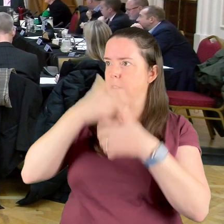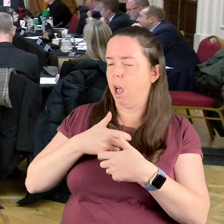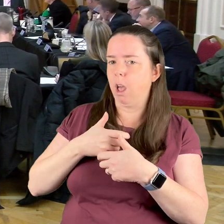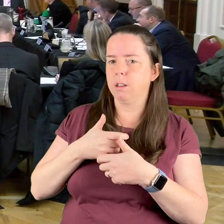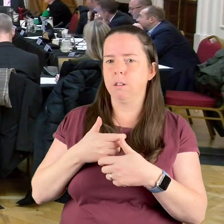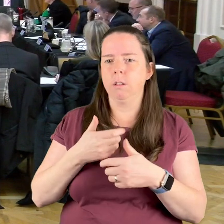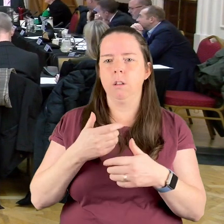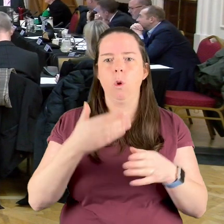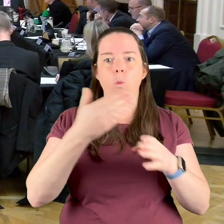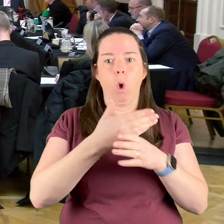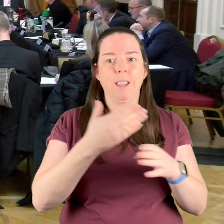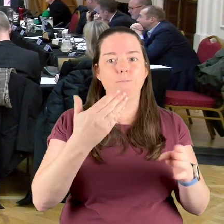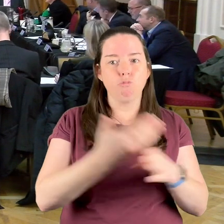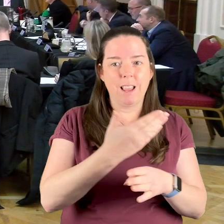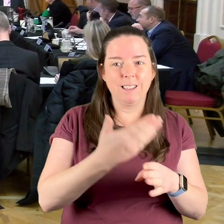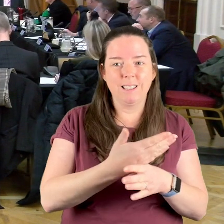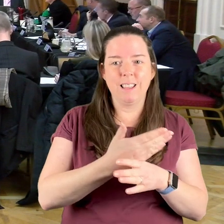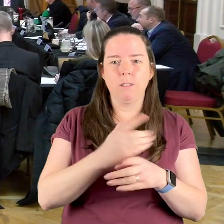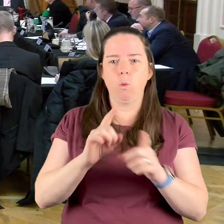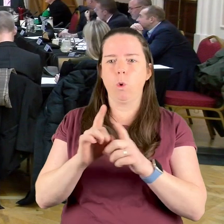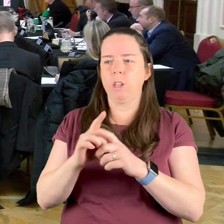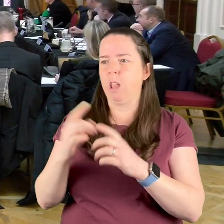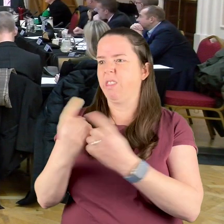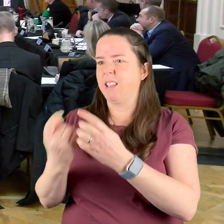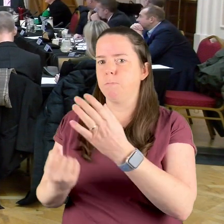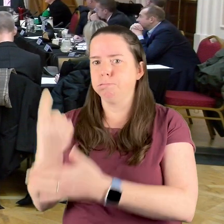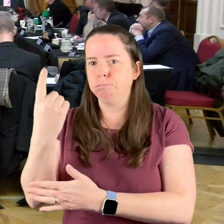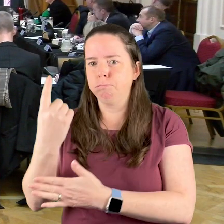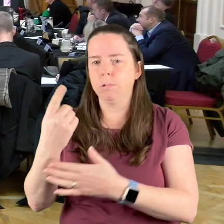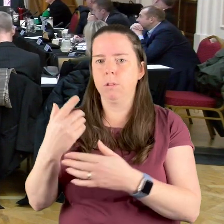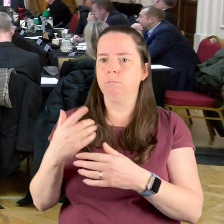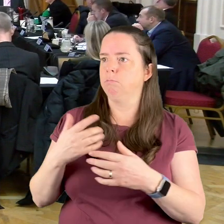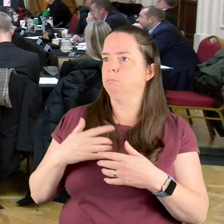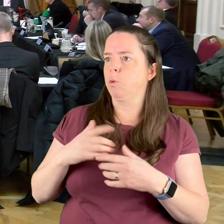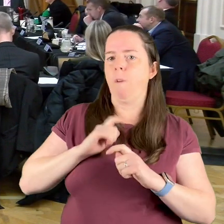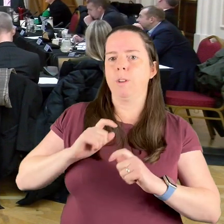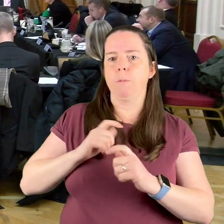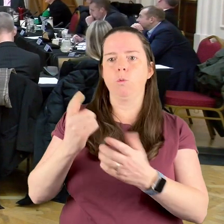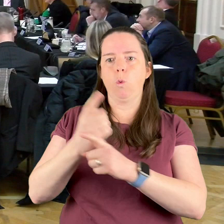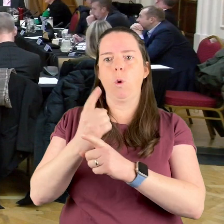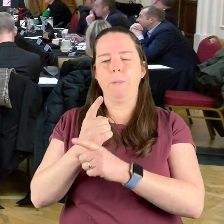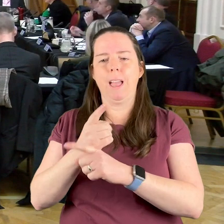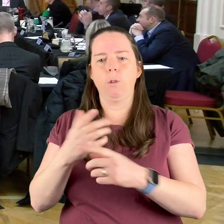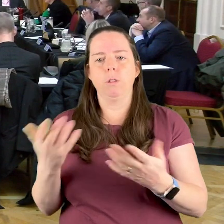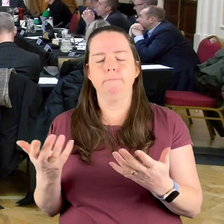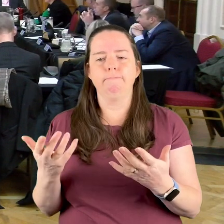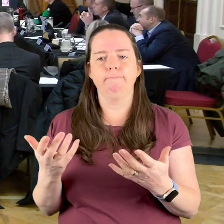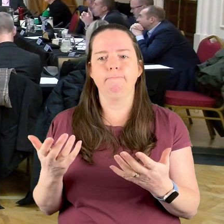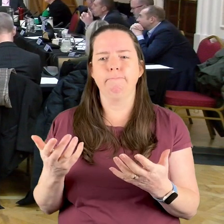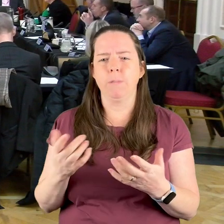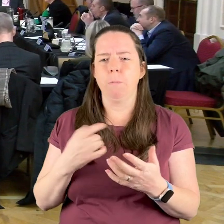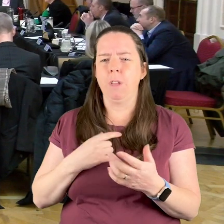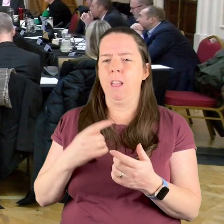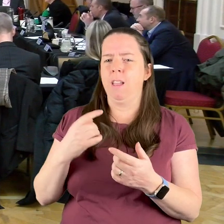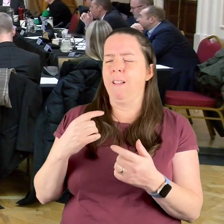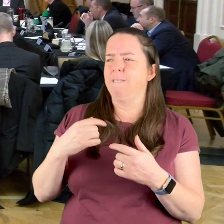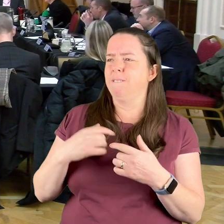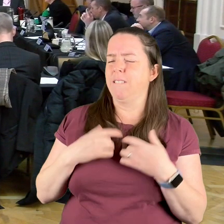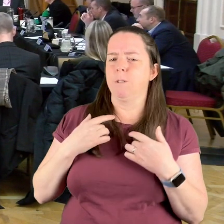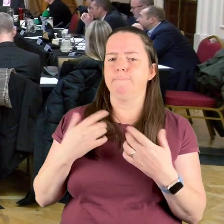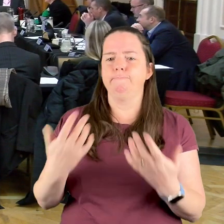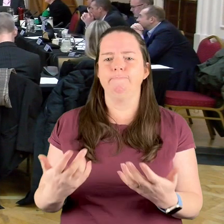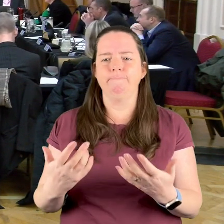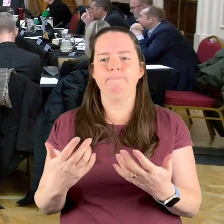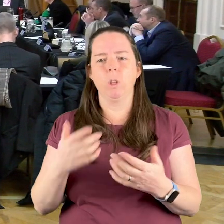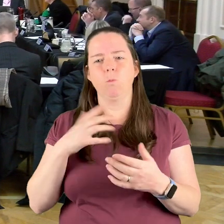concerns, not just about working practices, but also about when things have happened, which they inevitably do because we're human. So I think